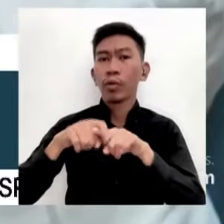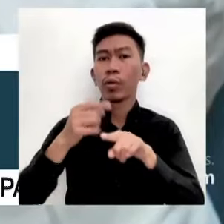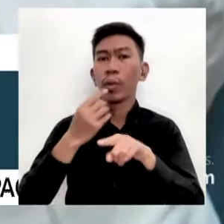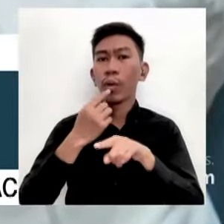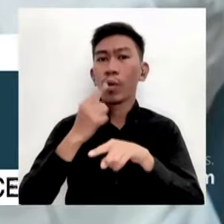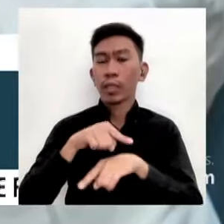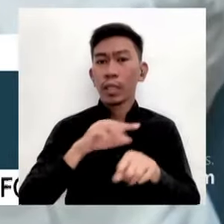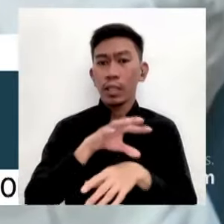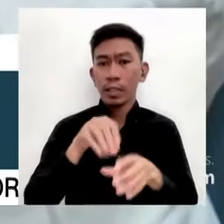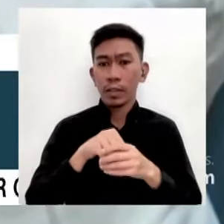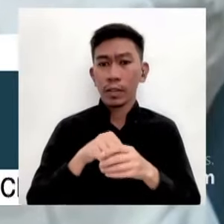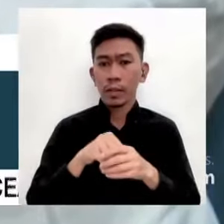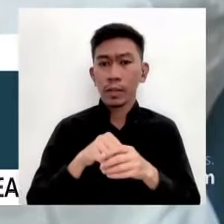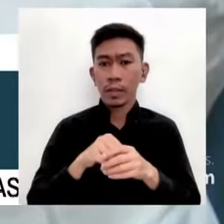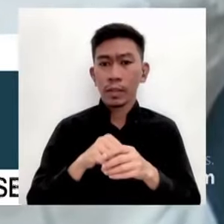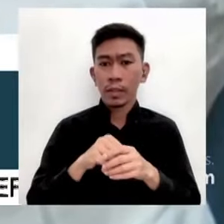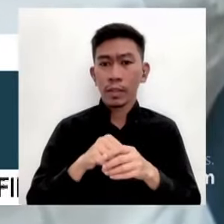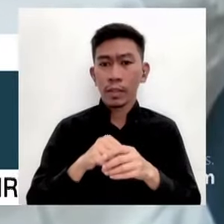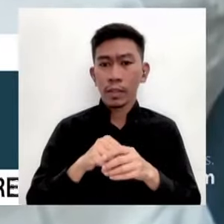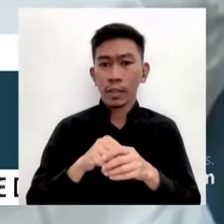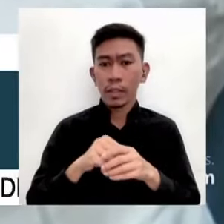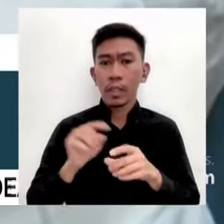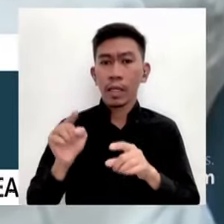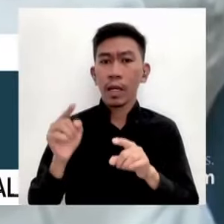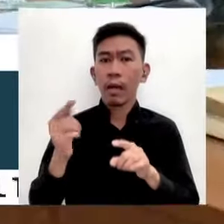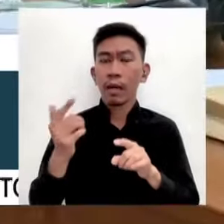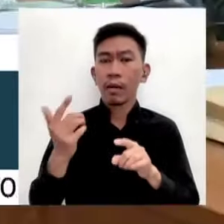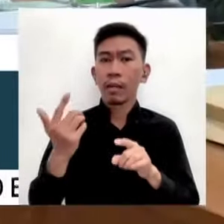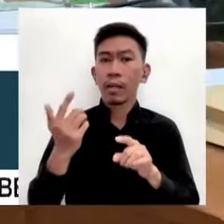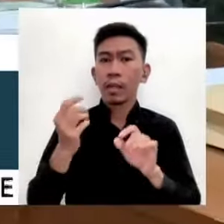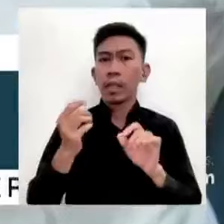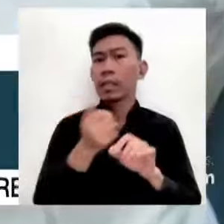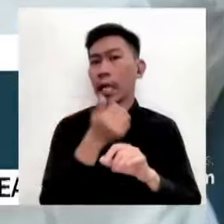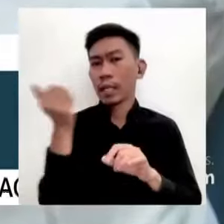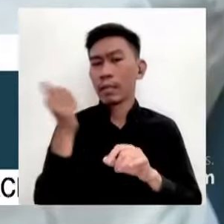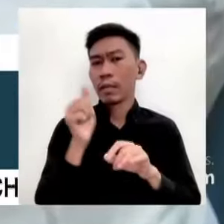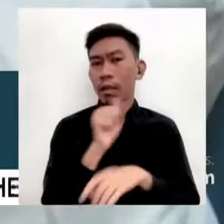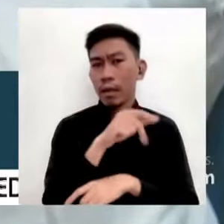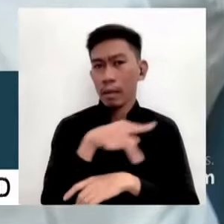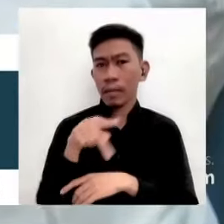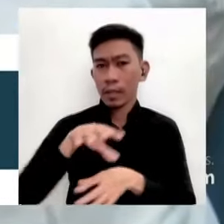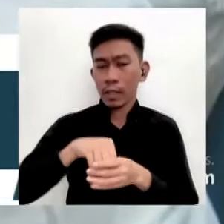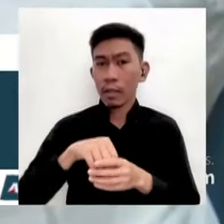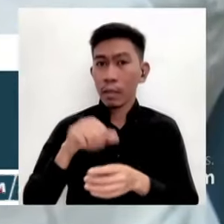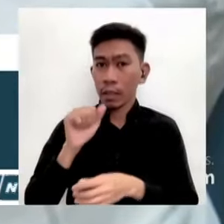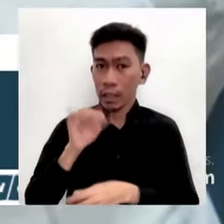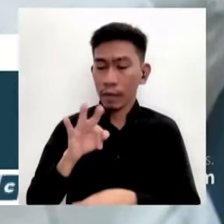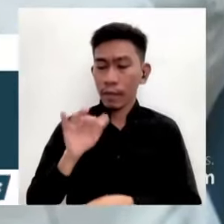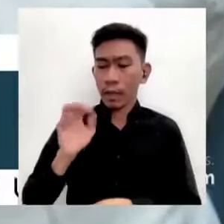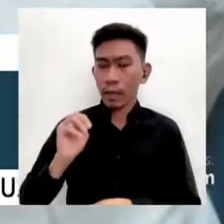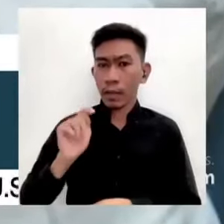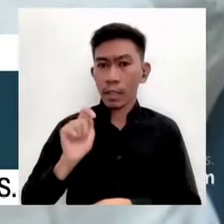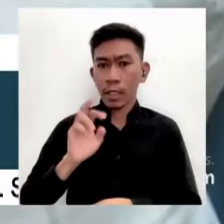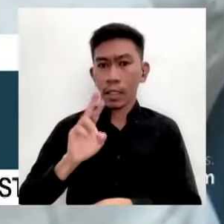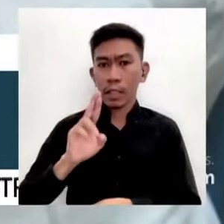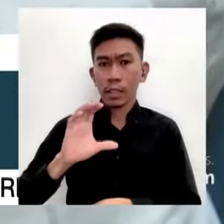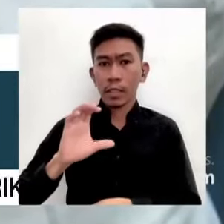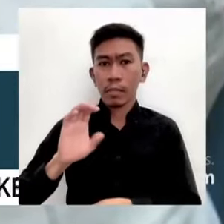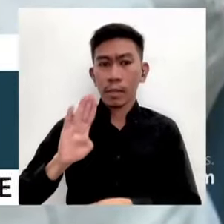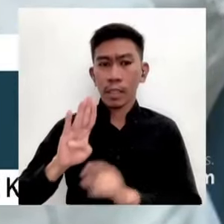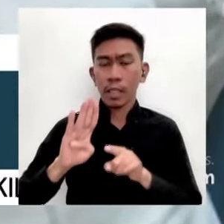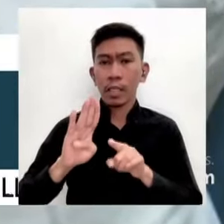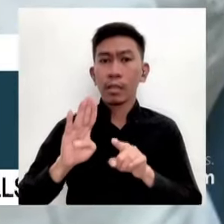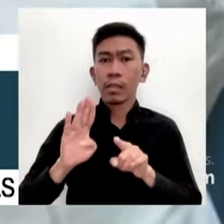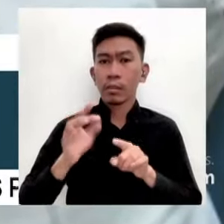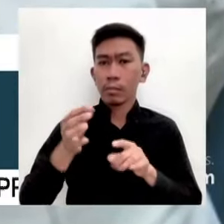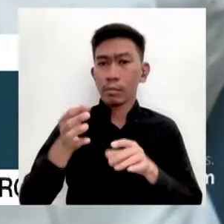only the free-to-air but on other platforms. Should the MTRCB decide to endorse that suspension order to the